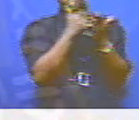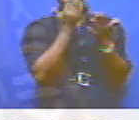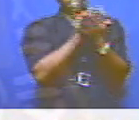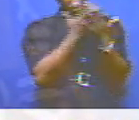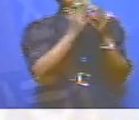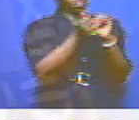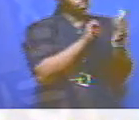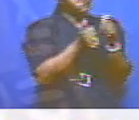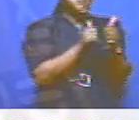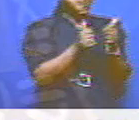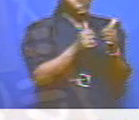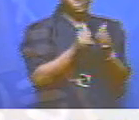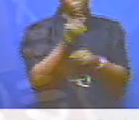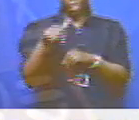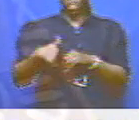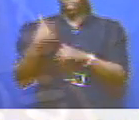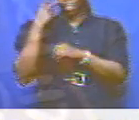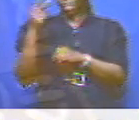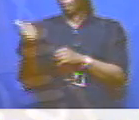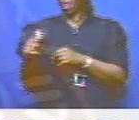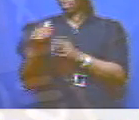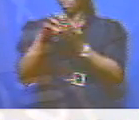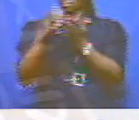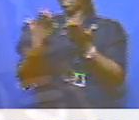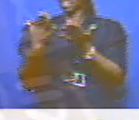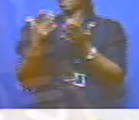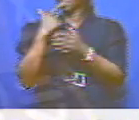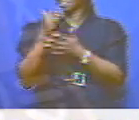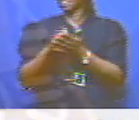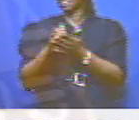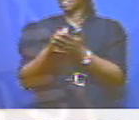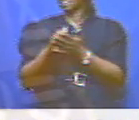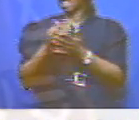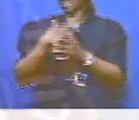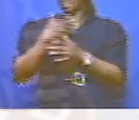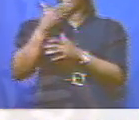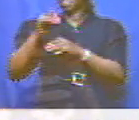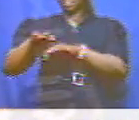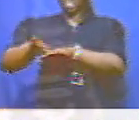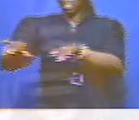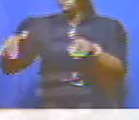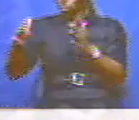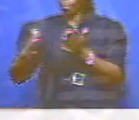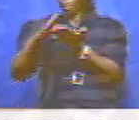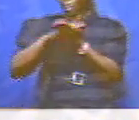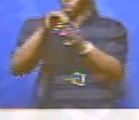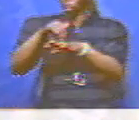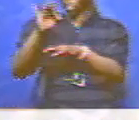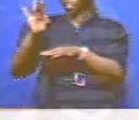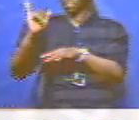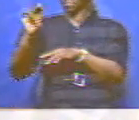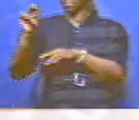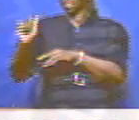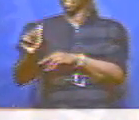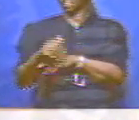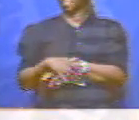I wouldn't see a situation where you're saying our best swimmer is based on the FINA rankings. Mm-hmm. So in this case, if we select you, and remember the issue about this best